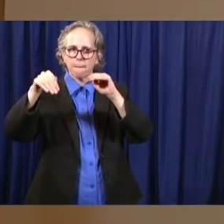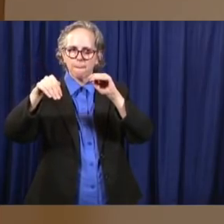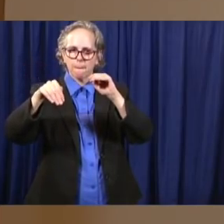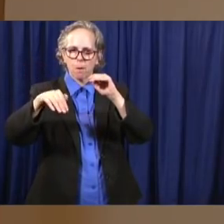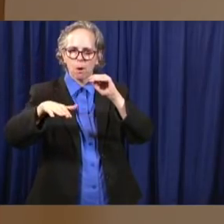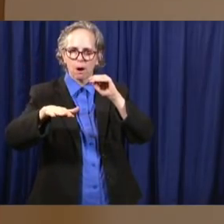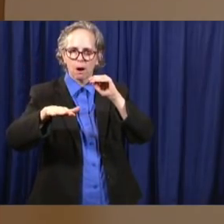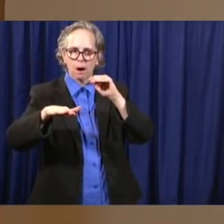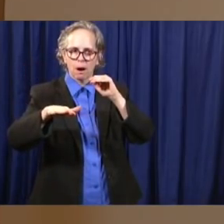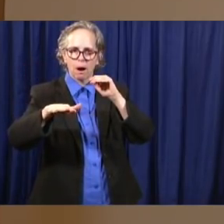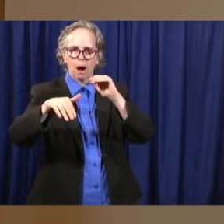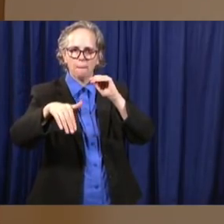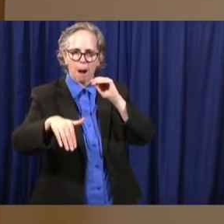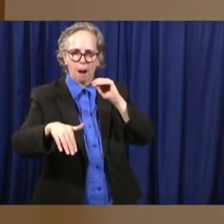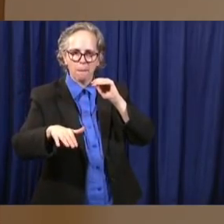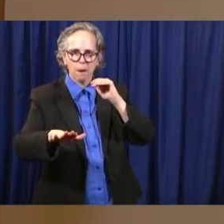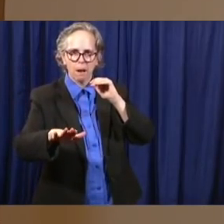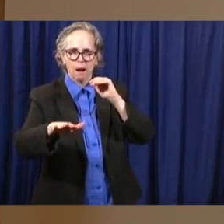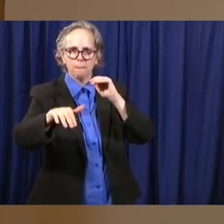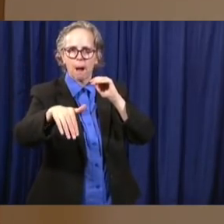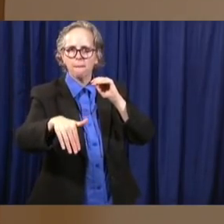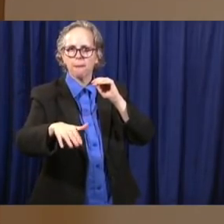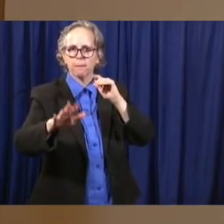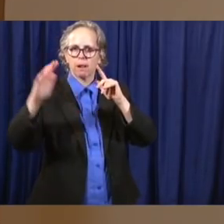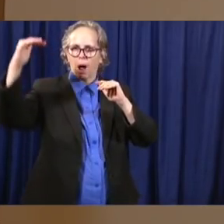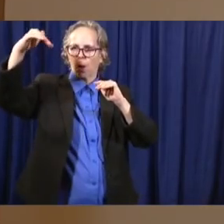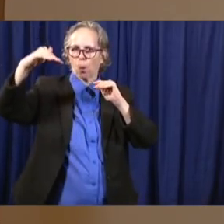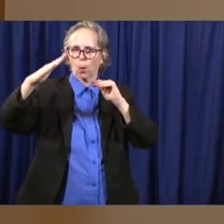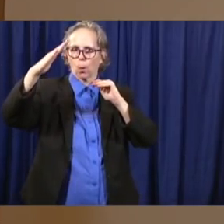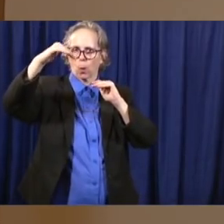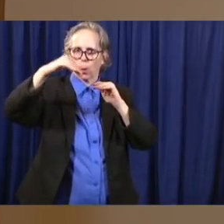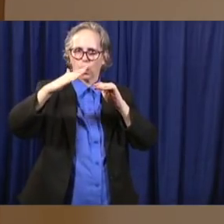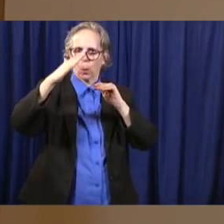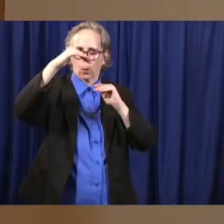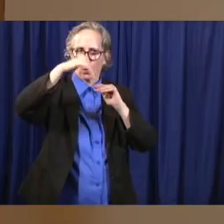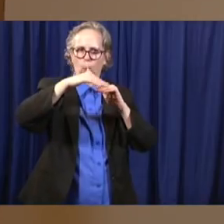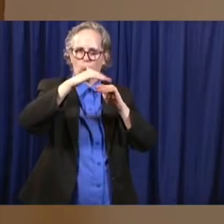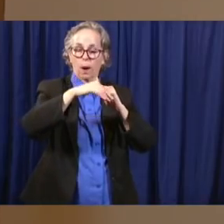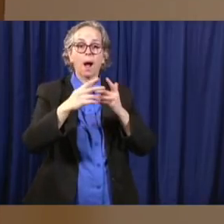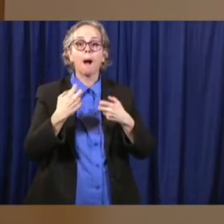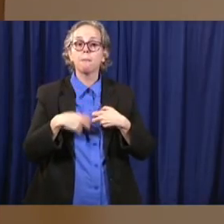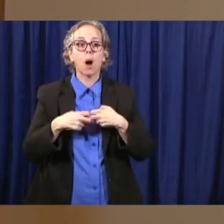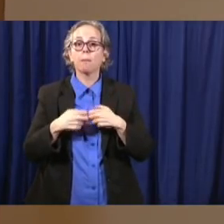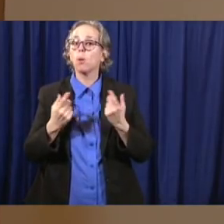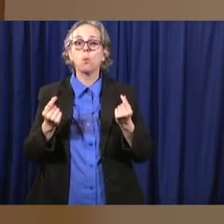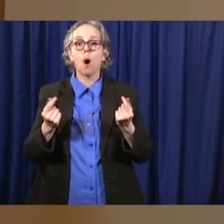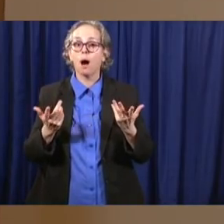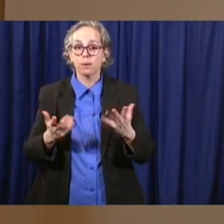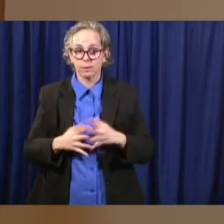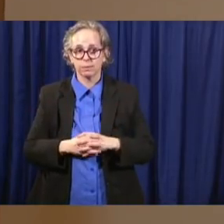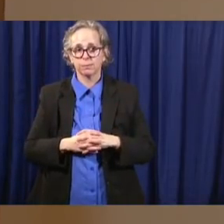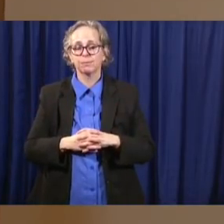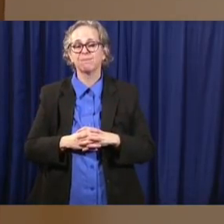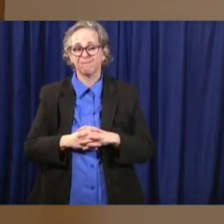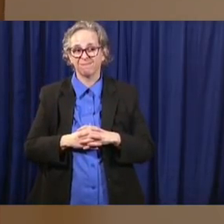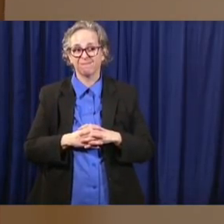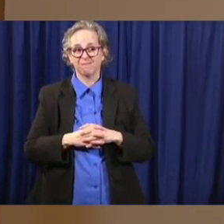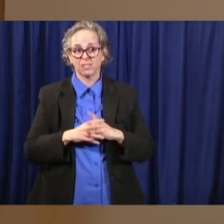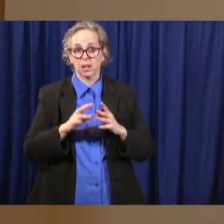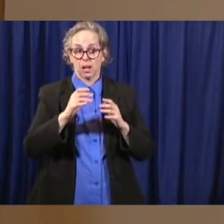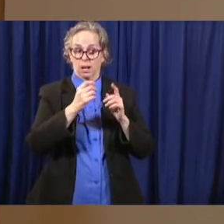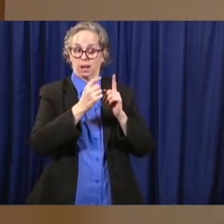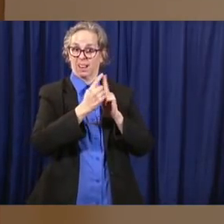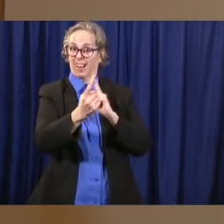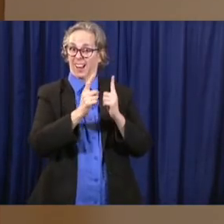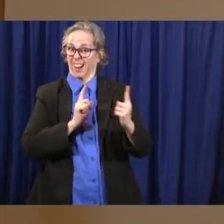of new cases. One of the problems in this is, depending on how we handle social distancing, we could see a spike back